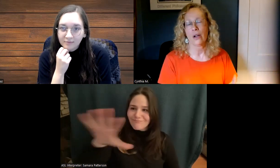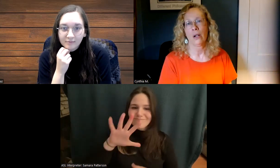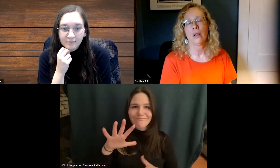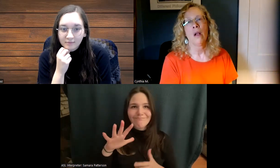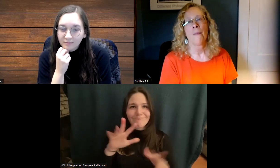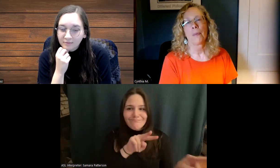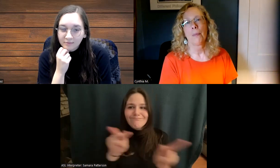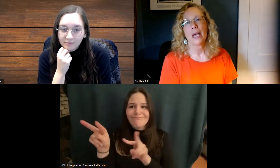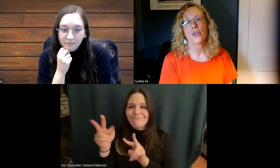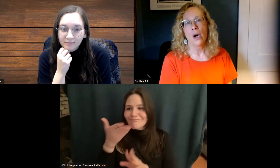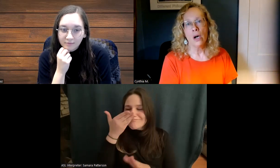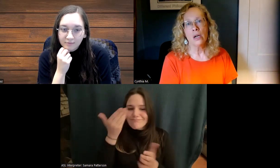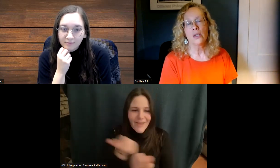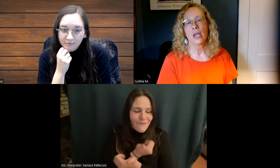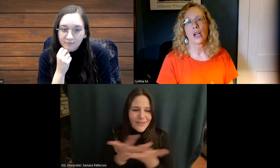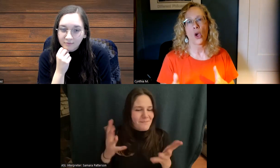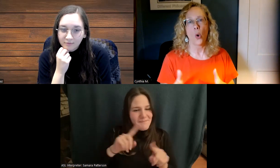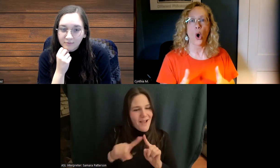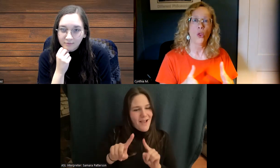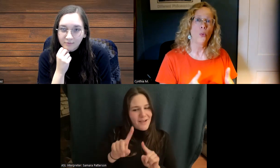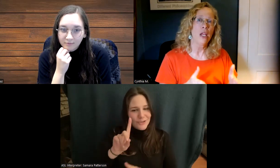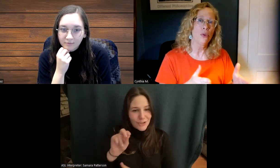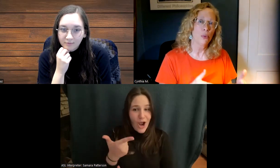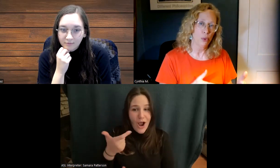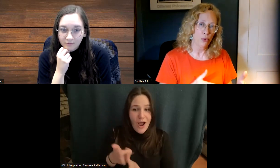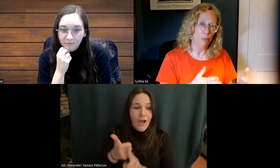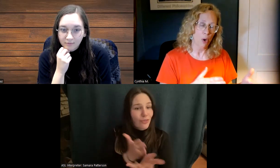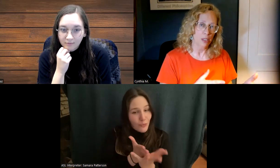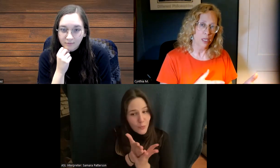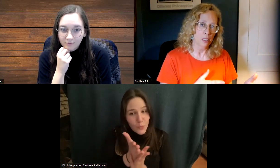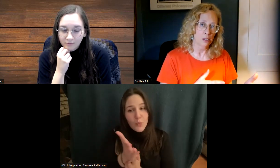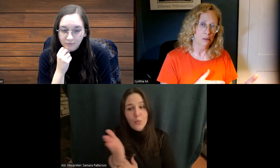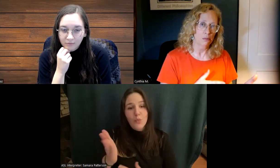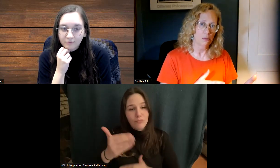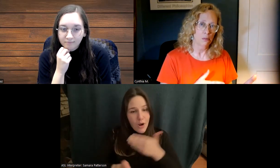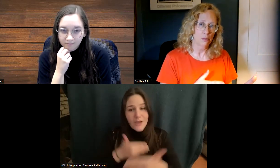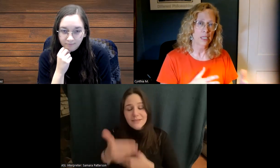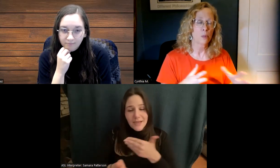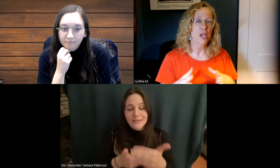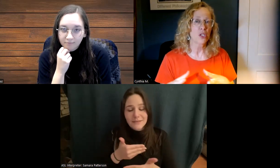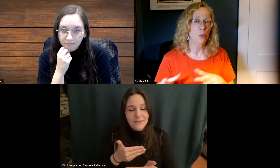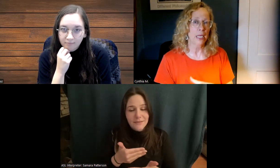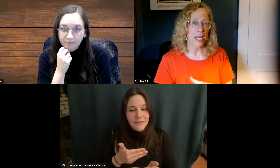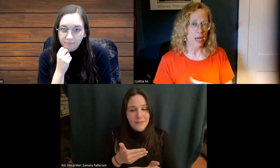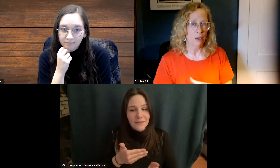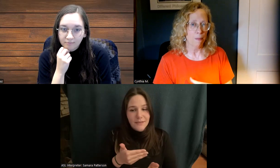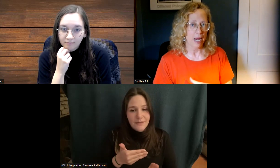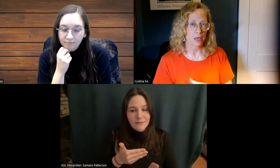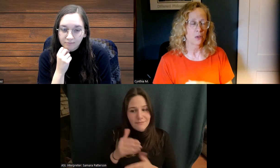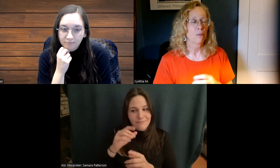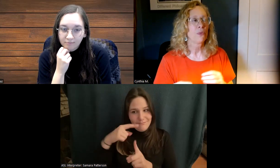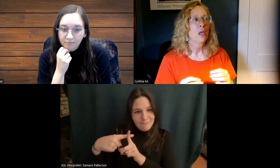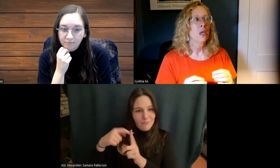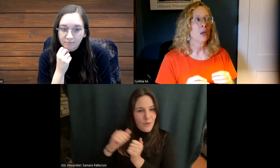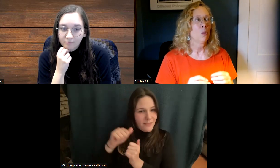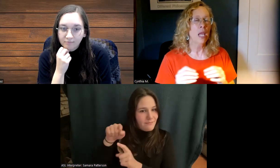it all. But dogs that go all the way through the process, especially with canine